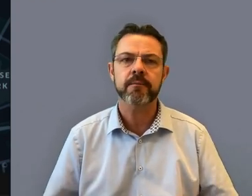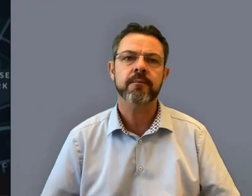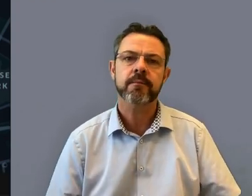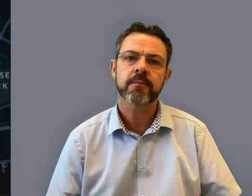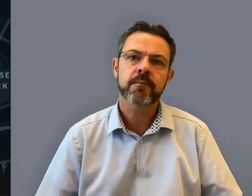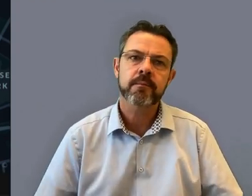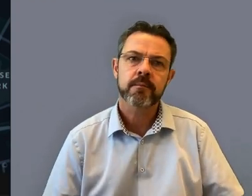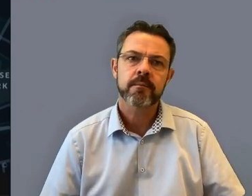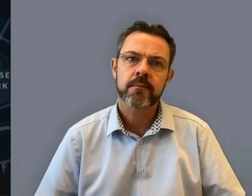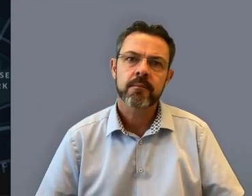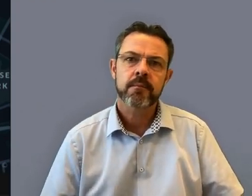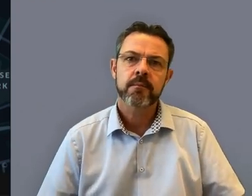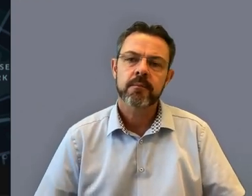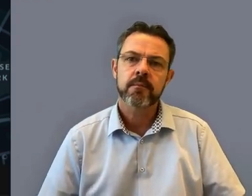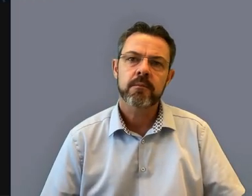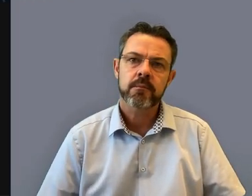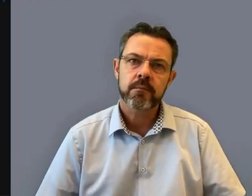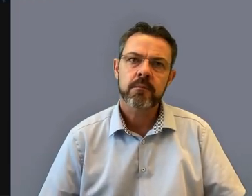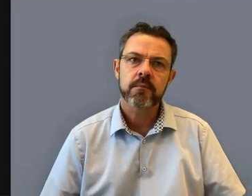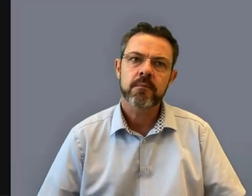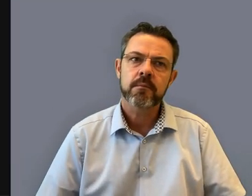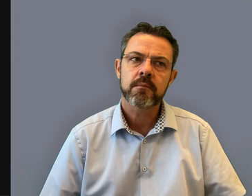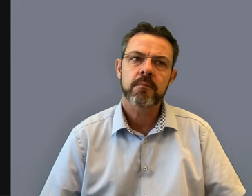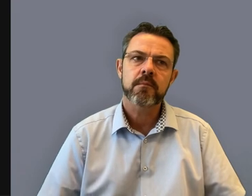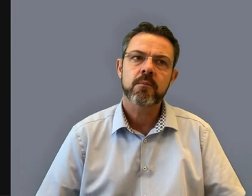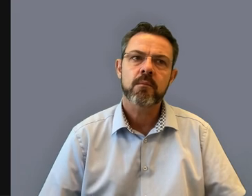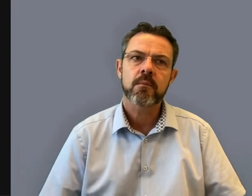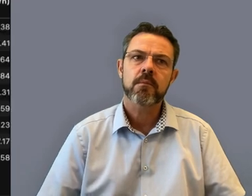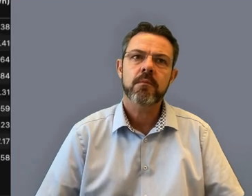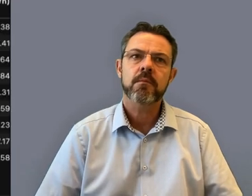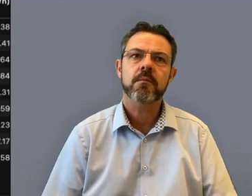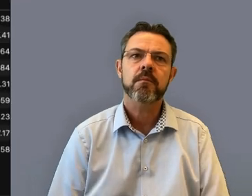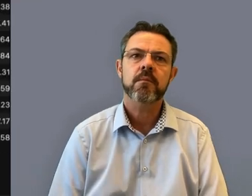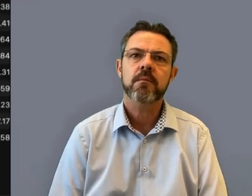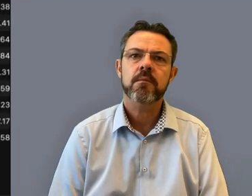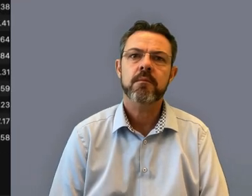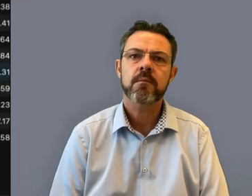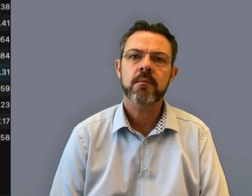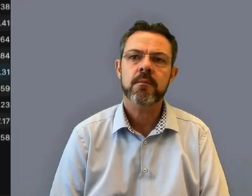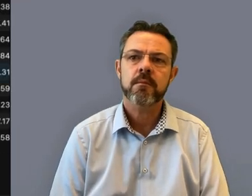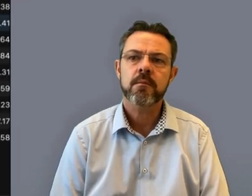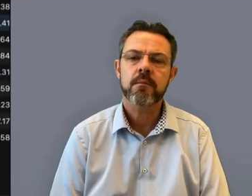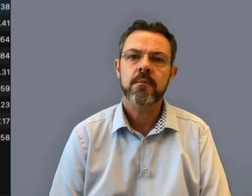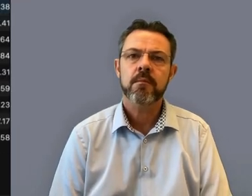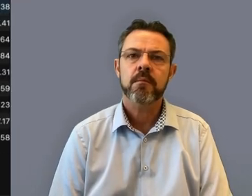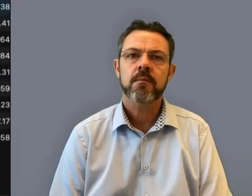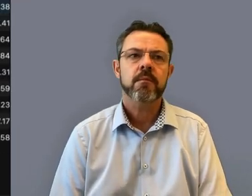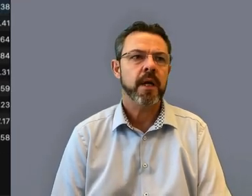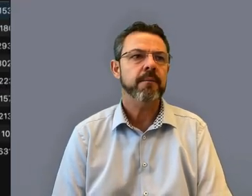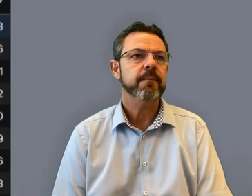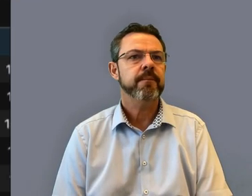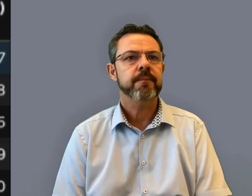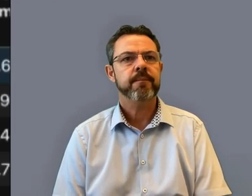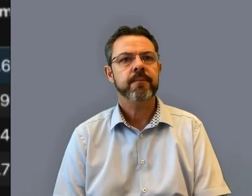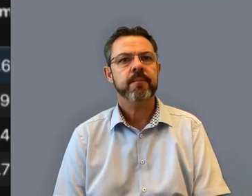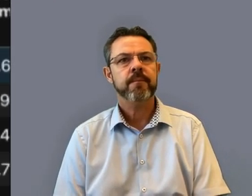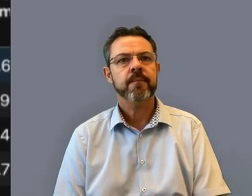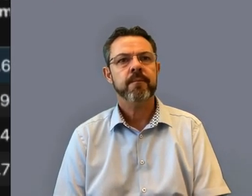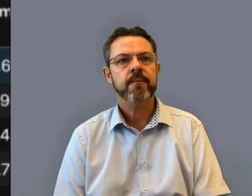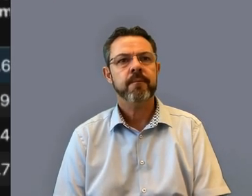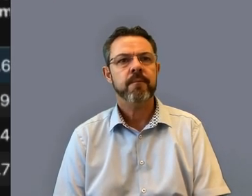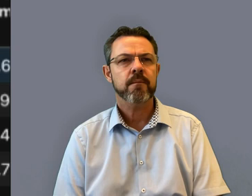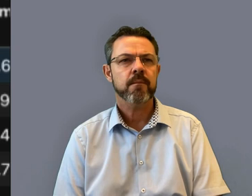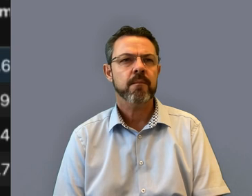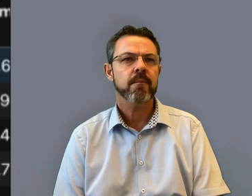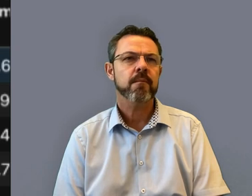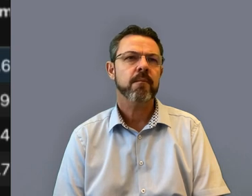error. Yes, that as well. And the other factor is, I don't know if this table is visible.